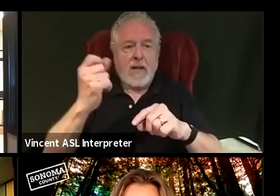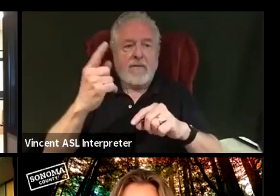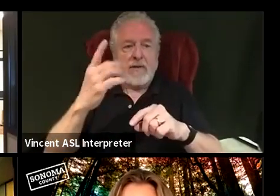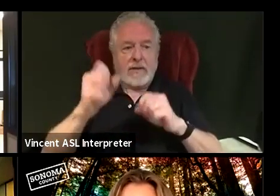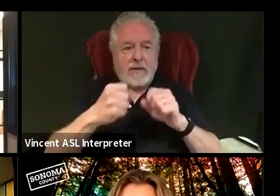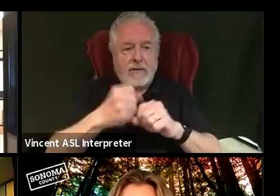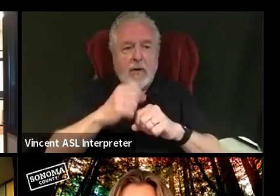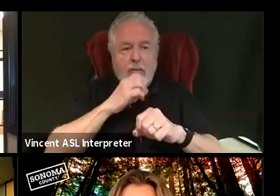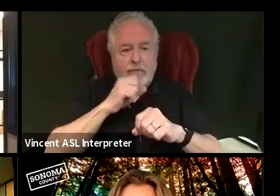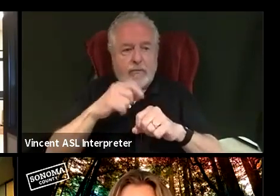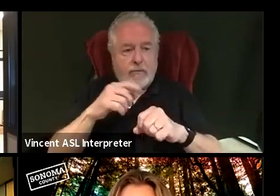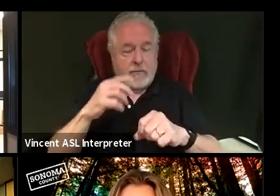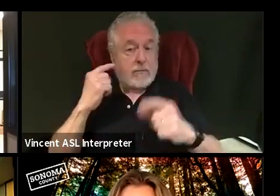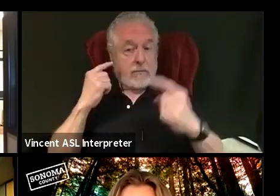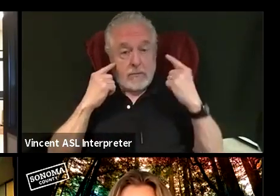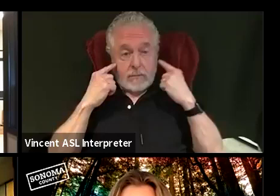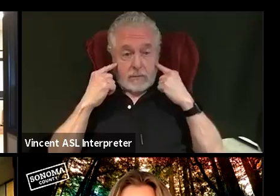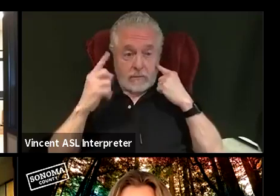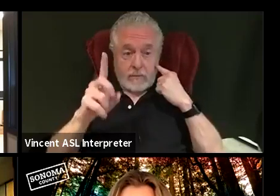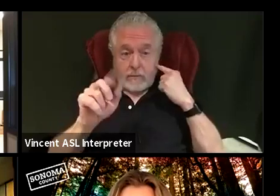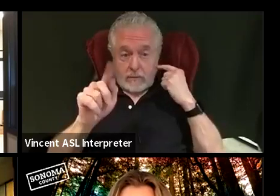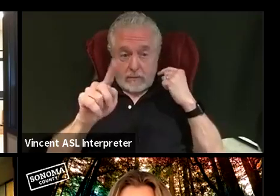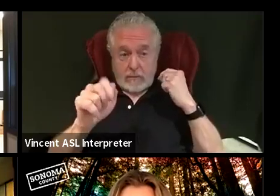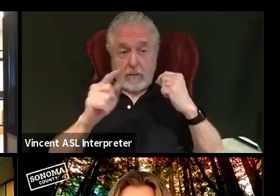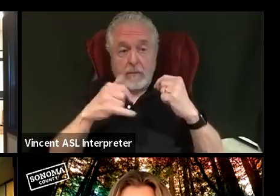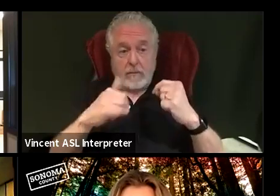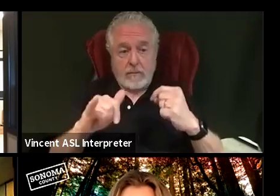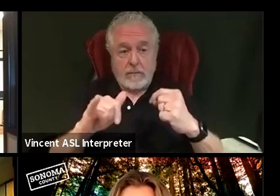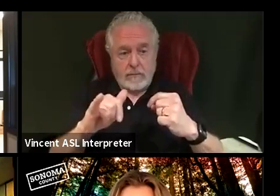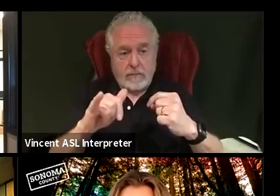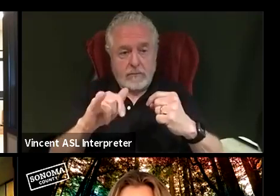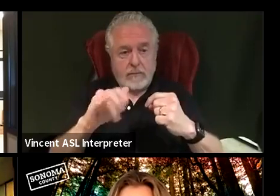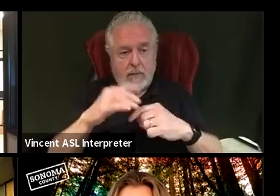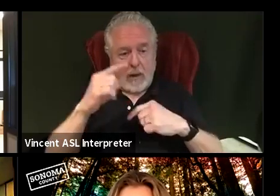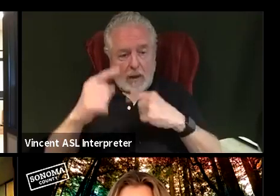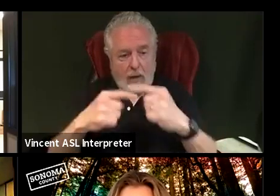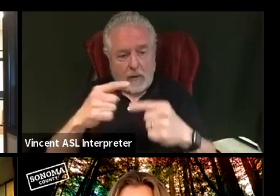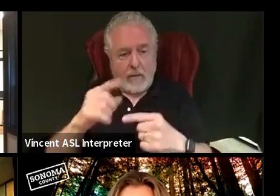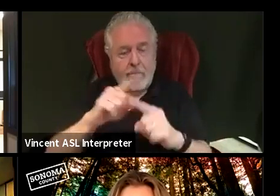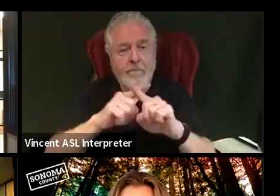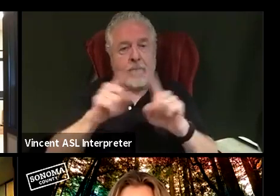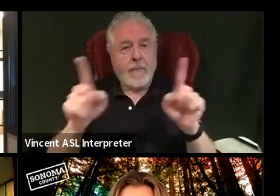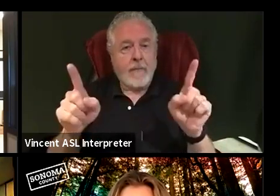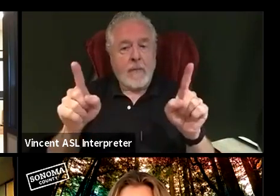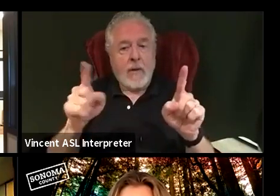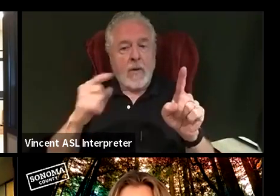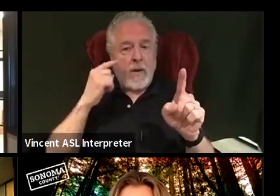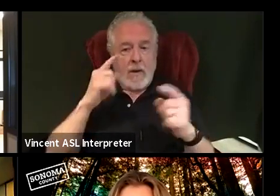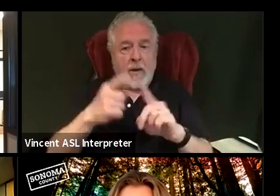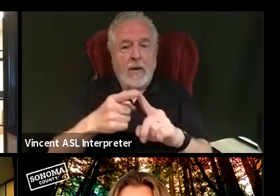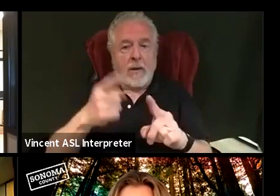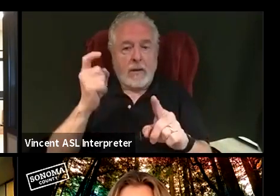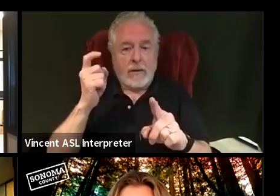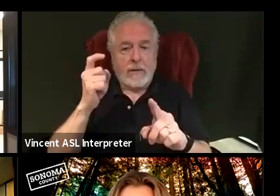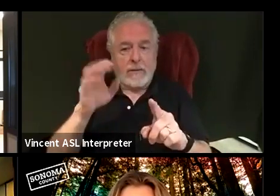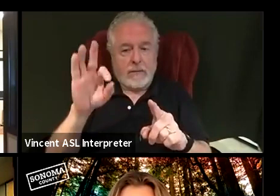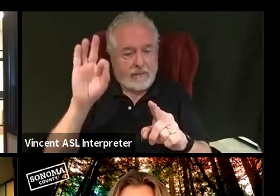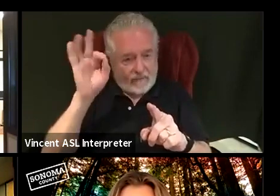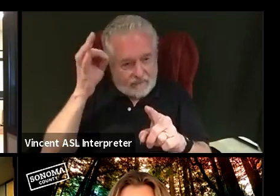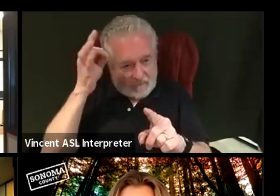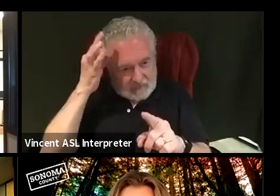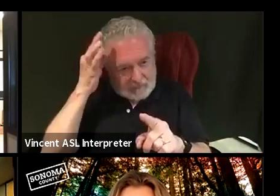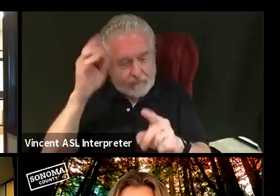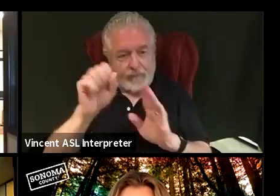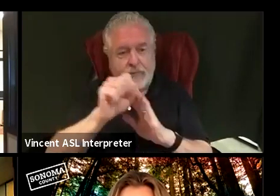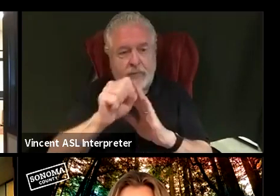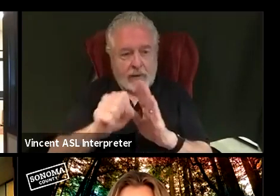of age. And what we've heard is that the data is still, the studies are ongoing, but we've heard from the feds as well as from the